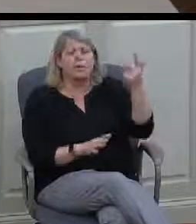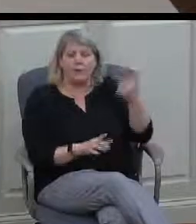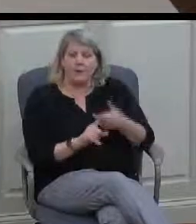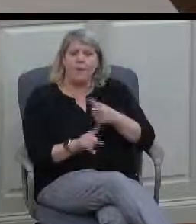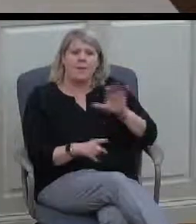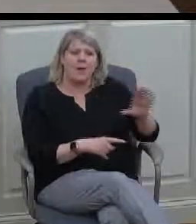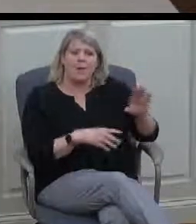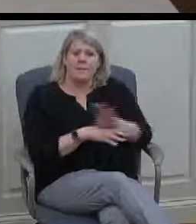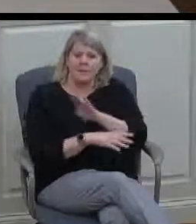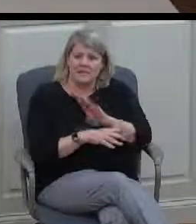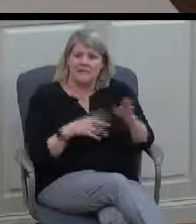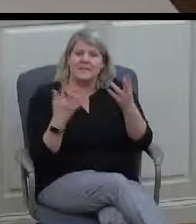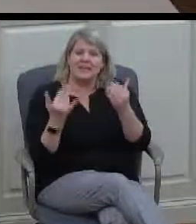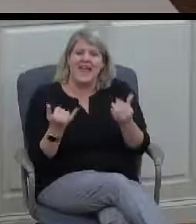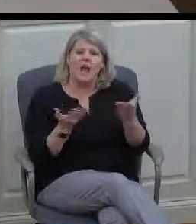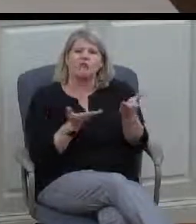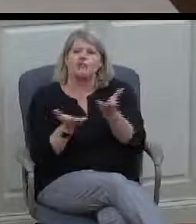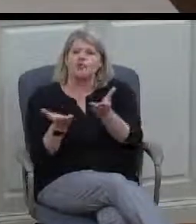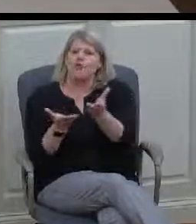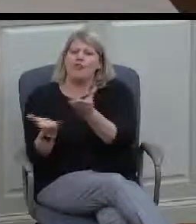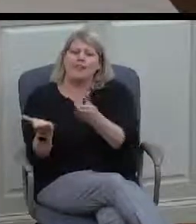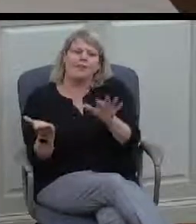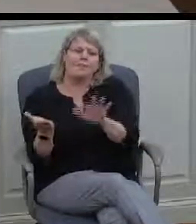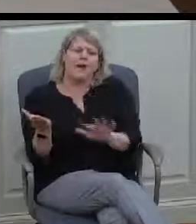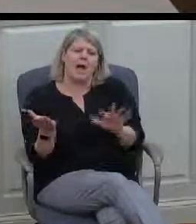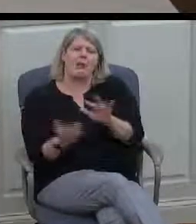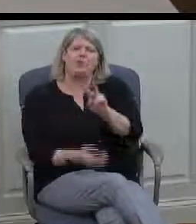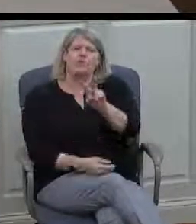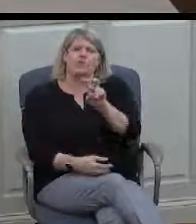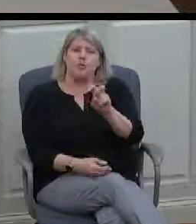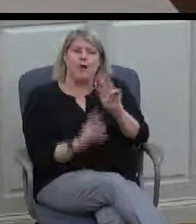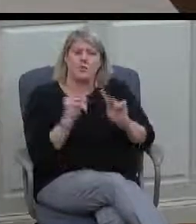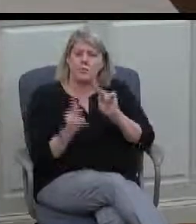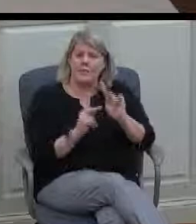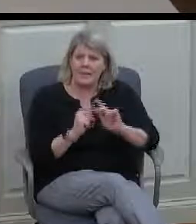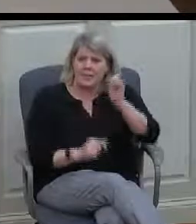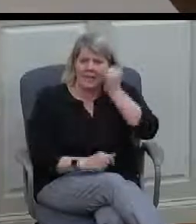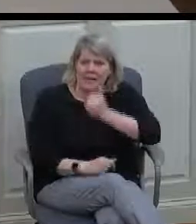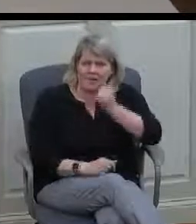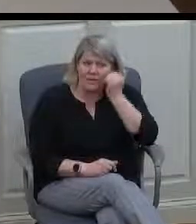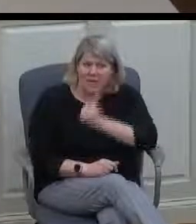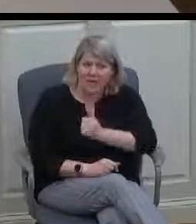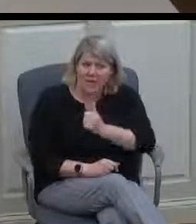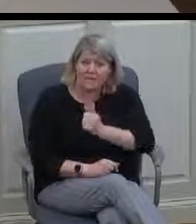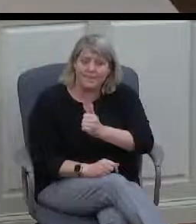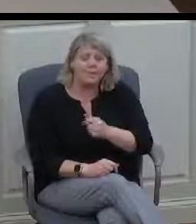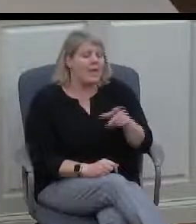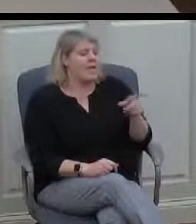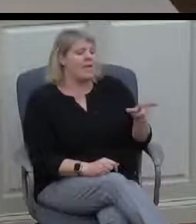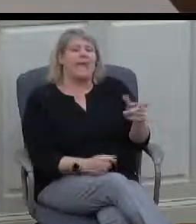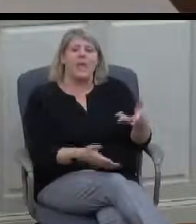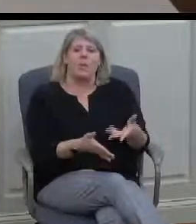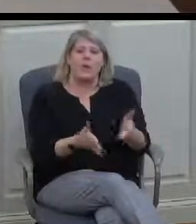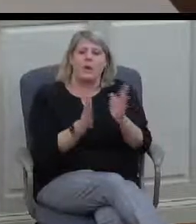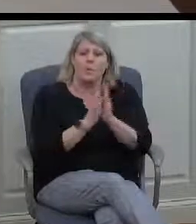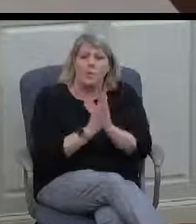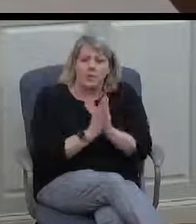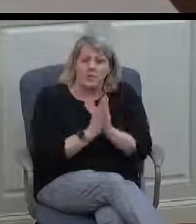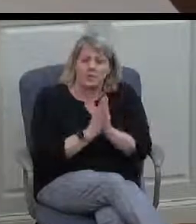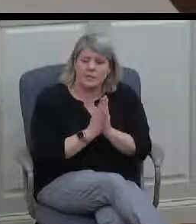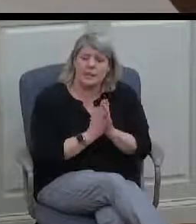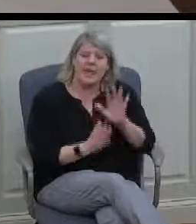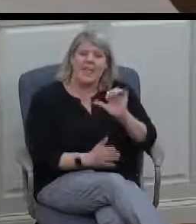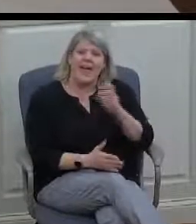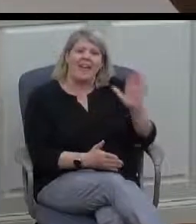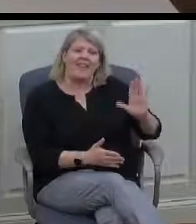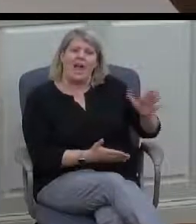They're serving around just under 200 people a day now. And so what they have requested is that their funding